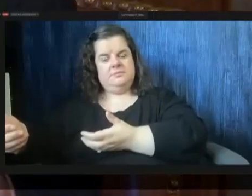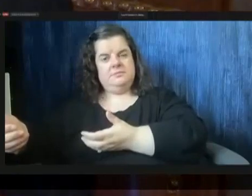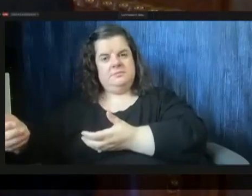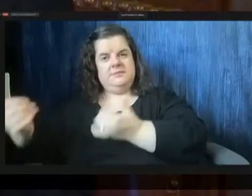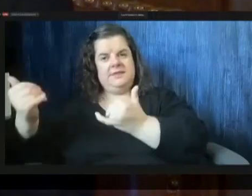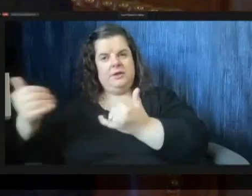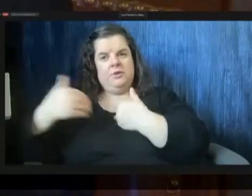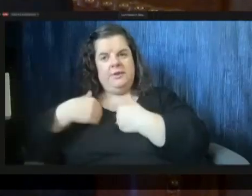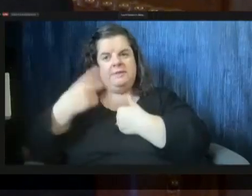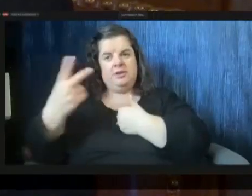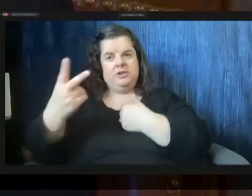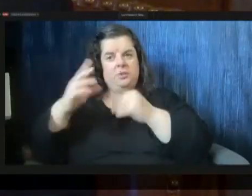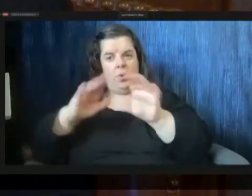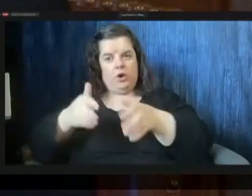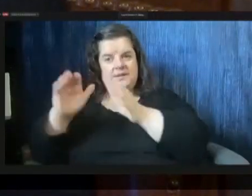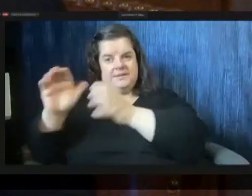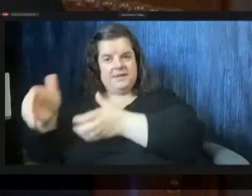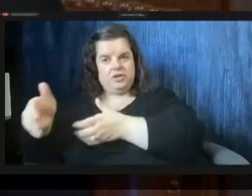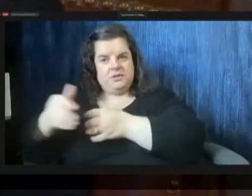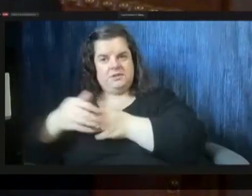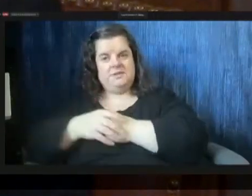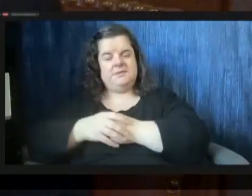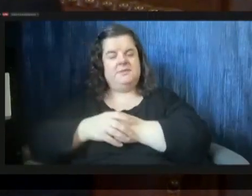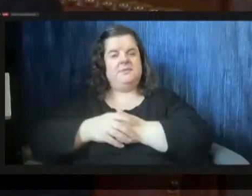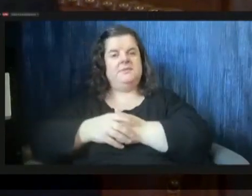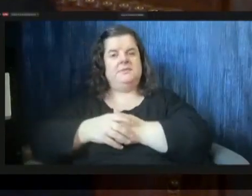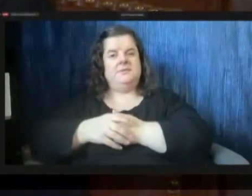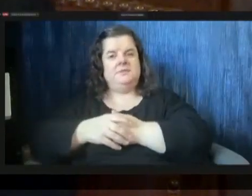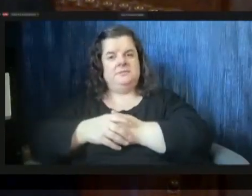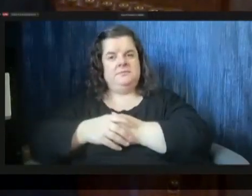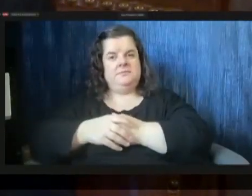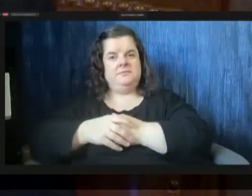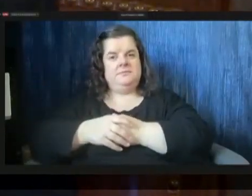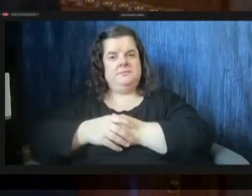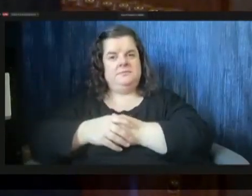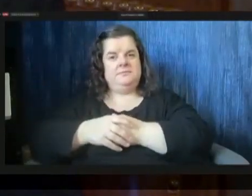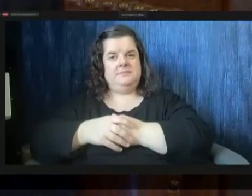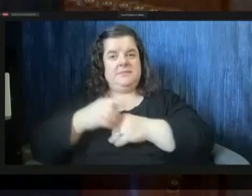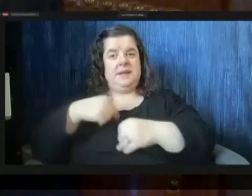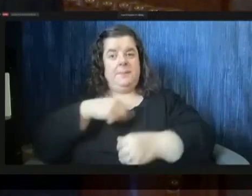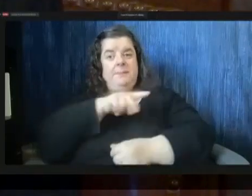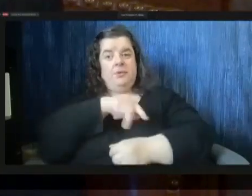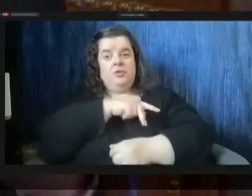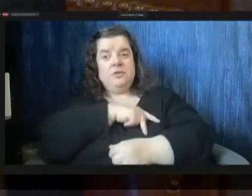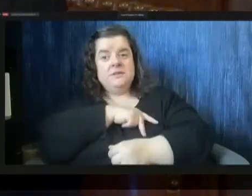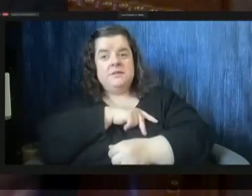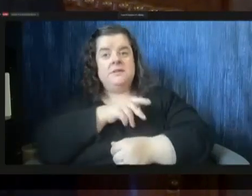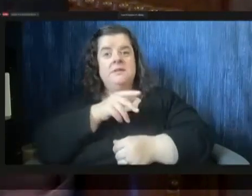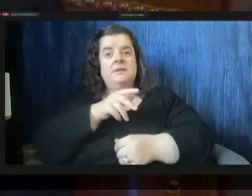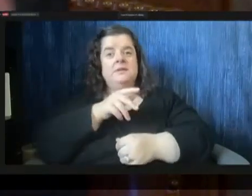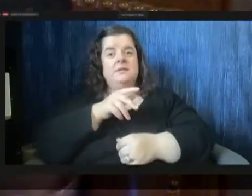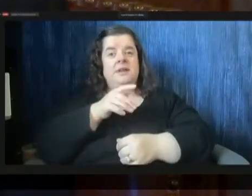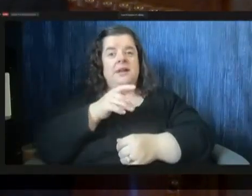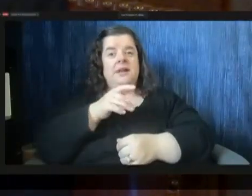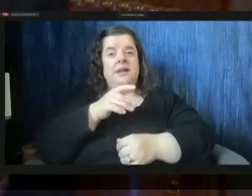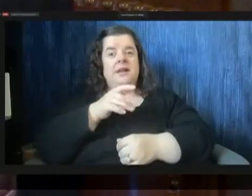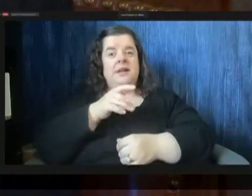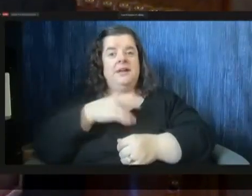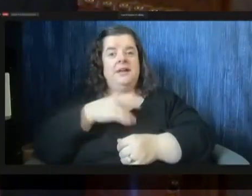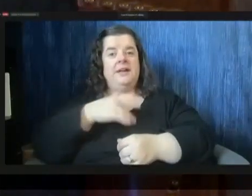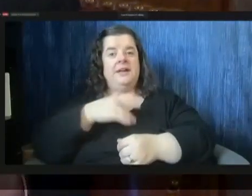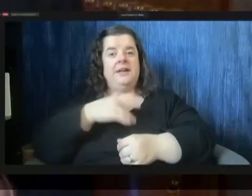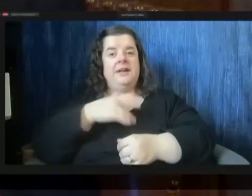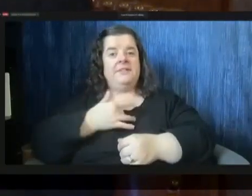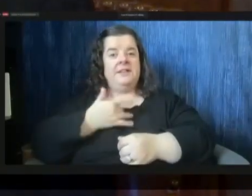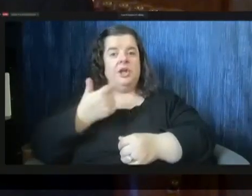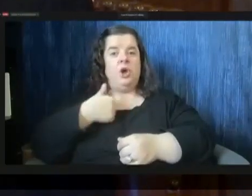two organizations, and which I personally am not. I always feel like we're stronger together,